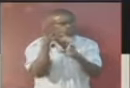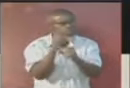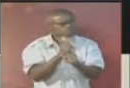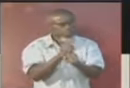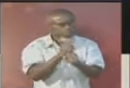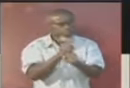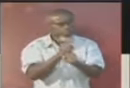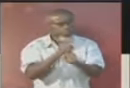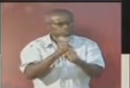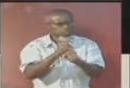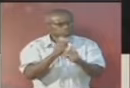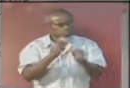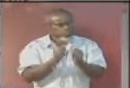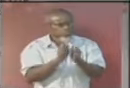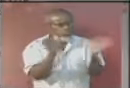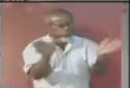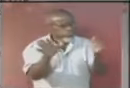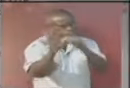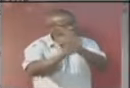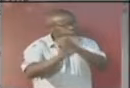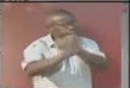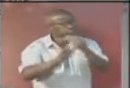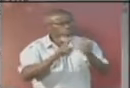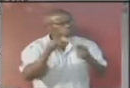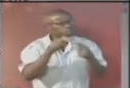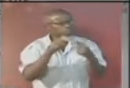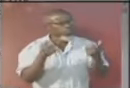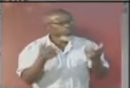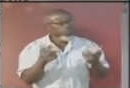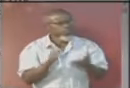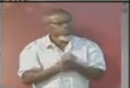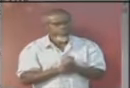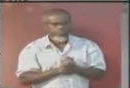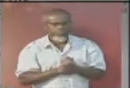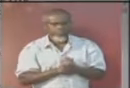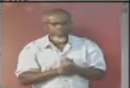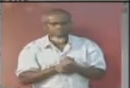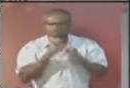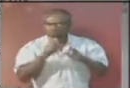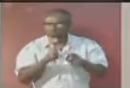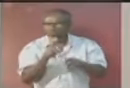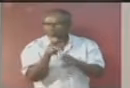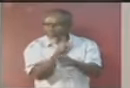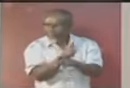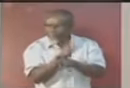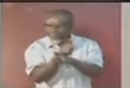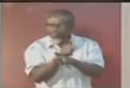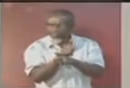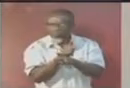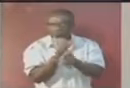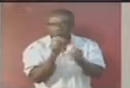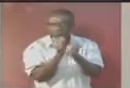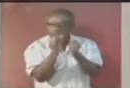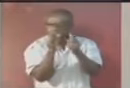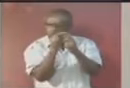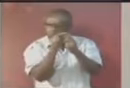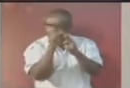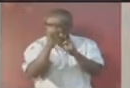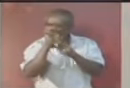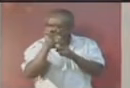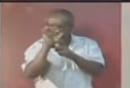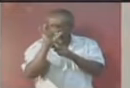population? I think we have to be careful about efficacy. Efficacy is more complex. A lot depends on where